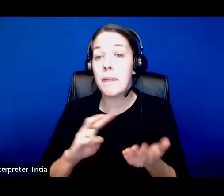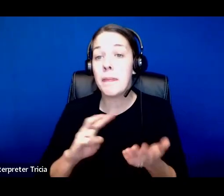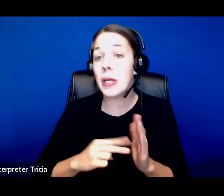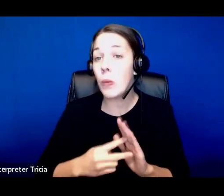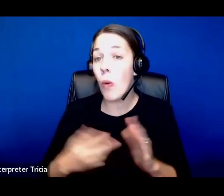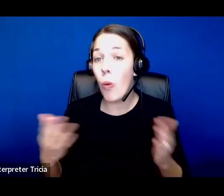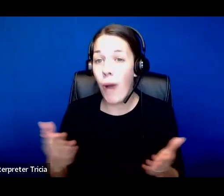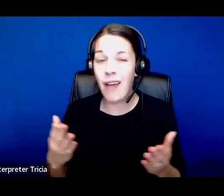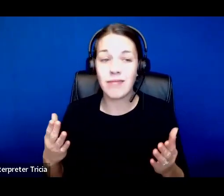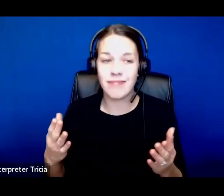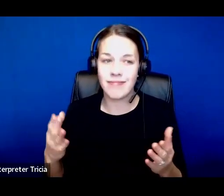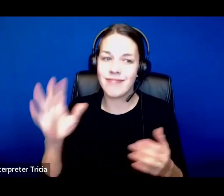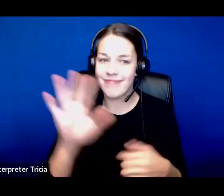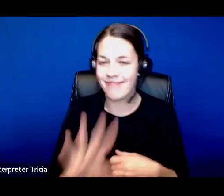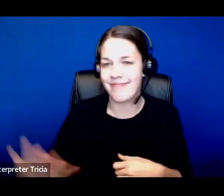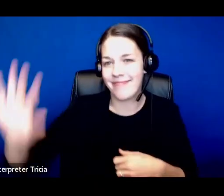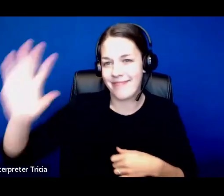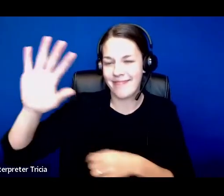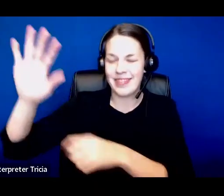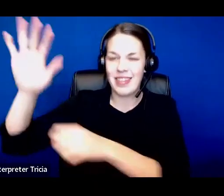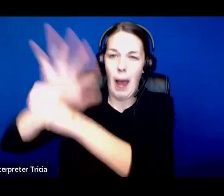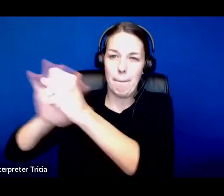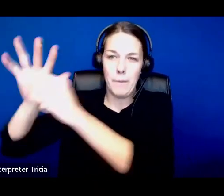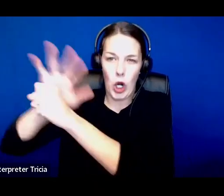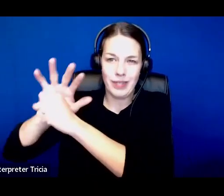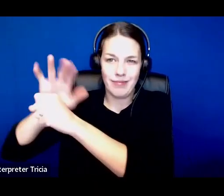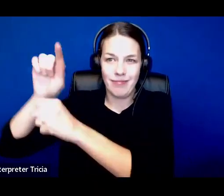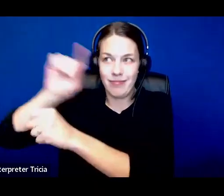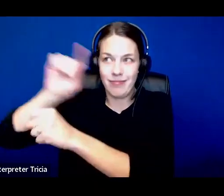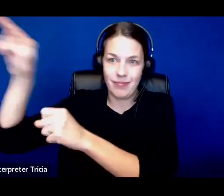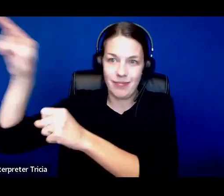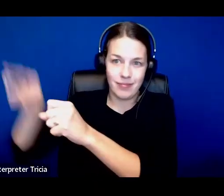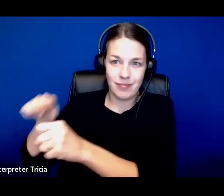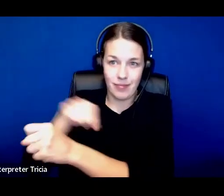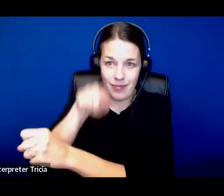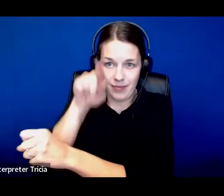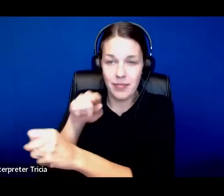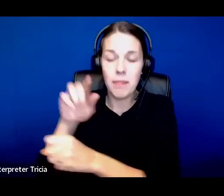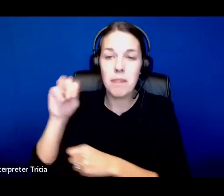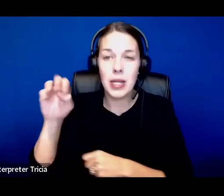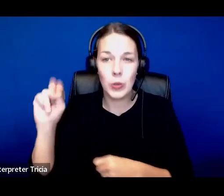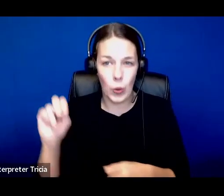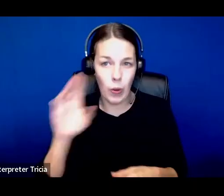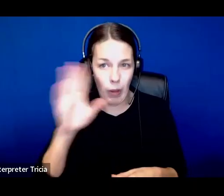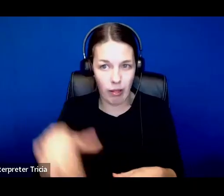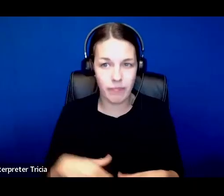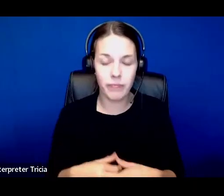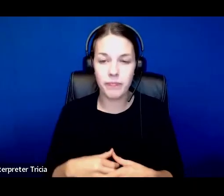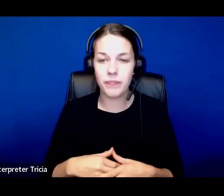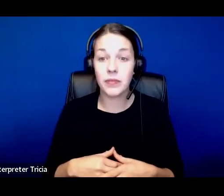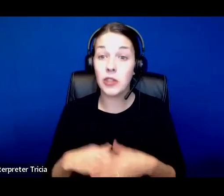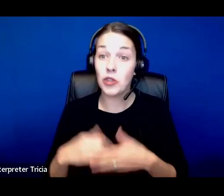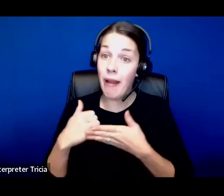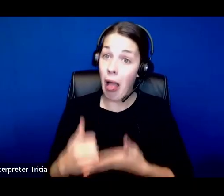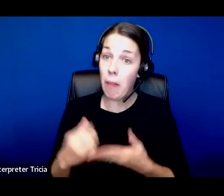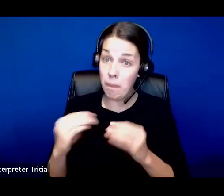will cover the whole top half of Minnesota effectively. So we should be able to help more